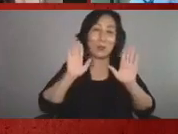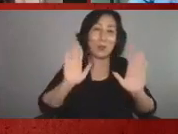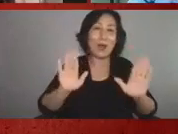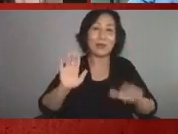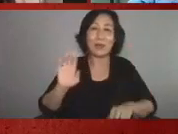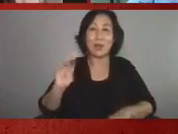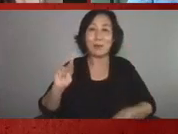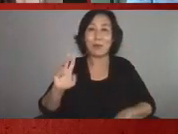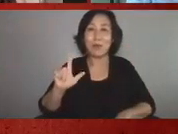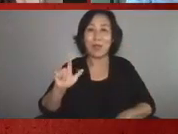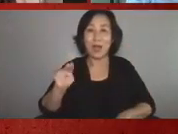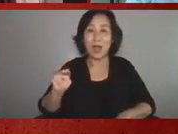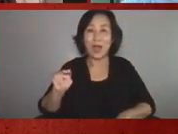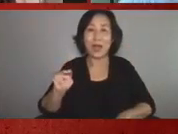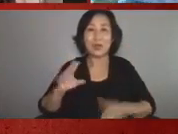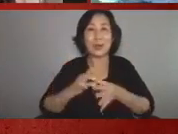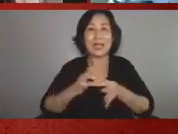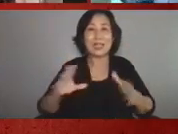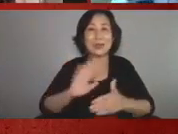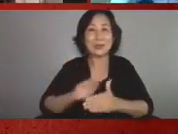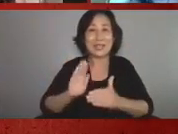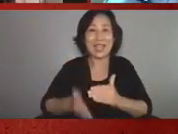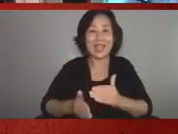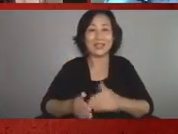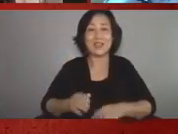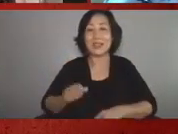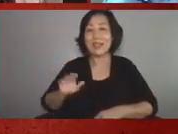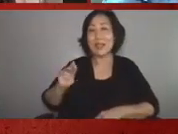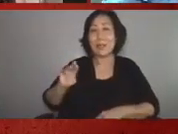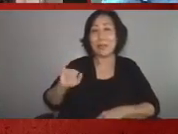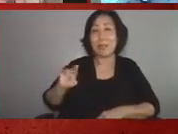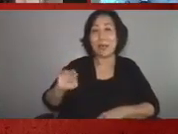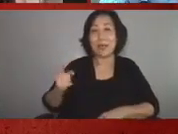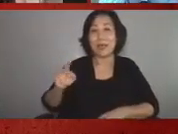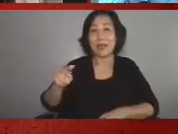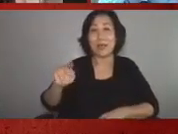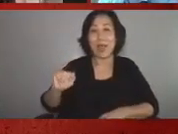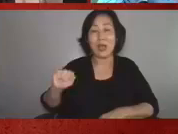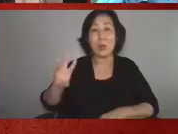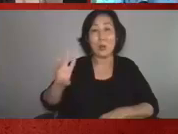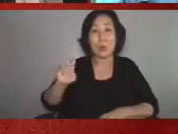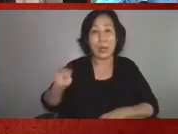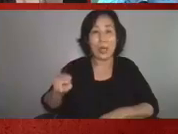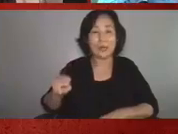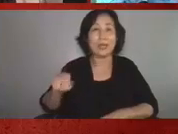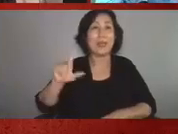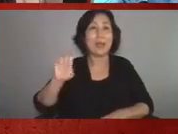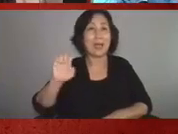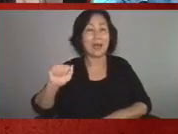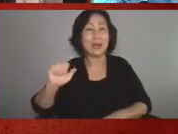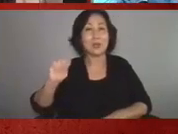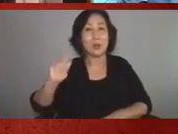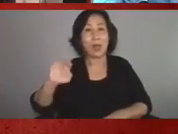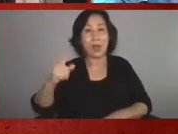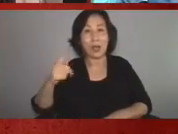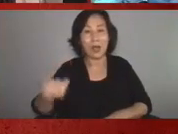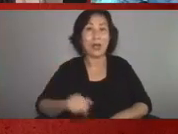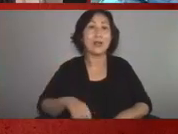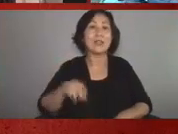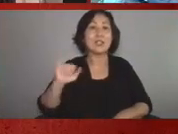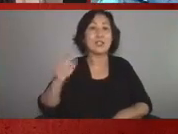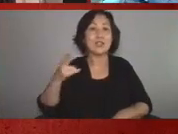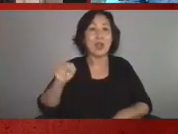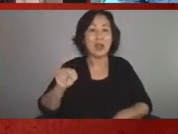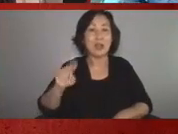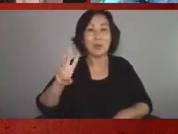Mulan release weekend. Ming-Na Wen, Lea Salonga, James Hong, legend,